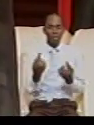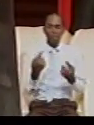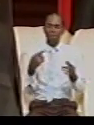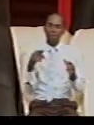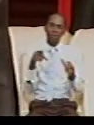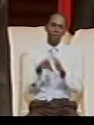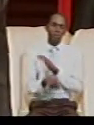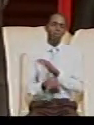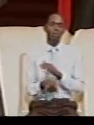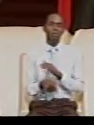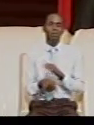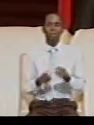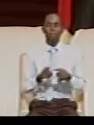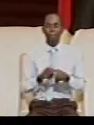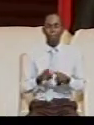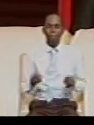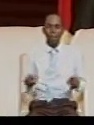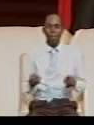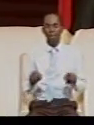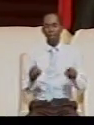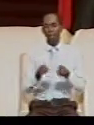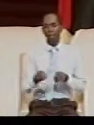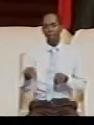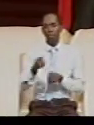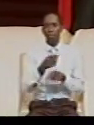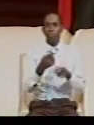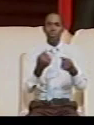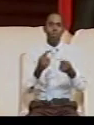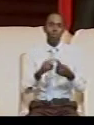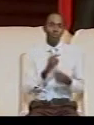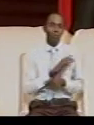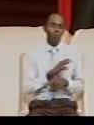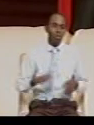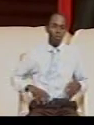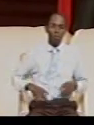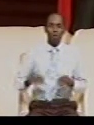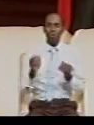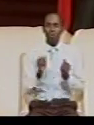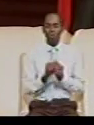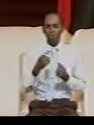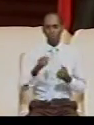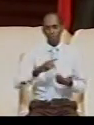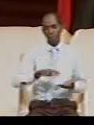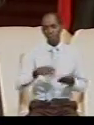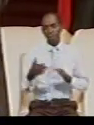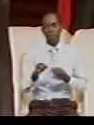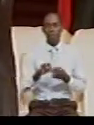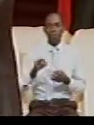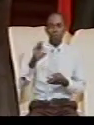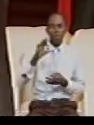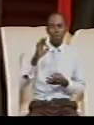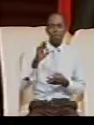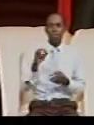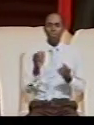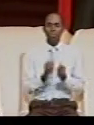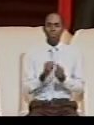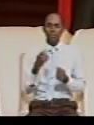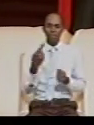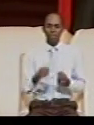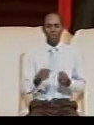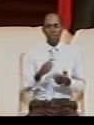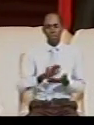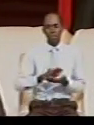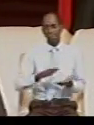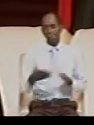kills. But then, as I come to Christ, with the dead spirit and the dead soul and